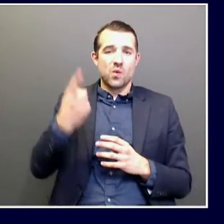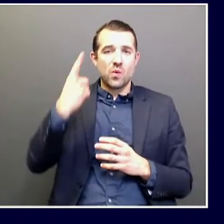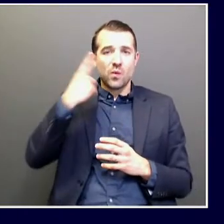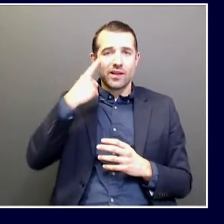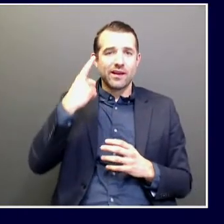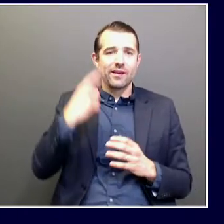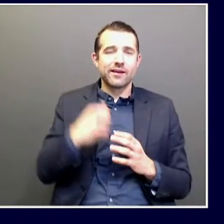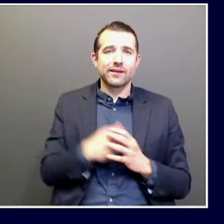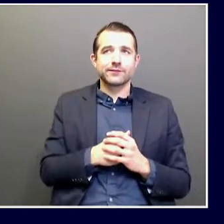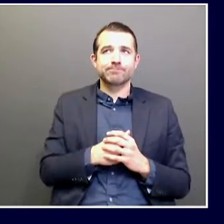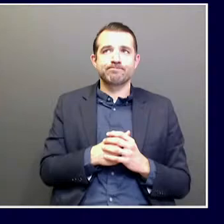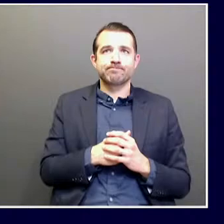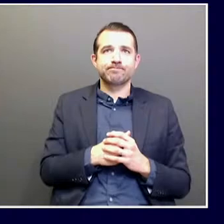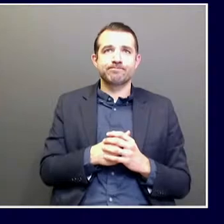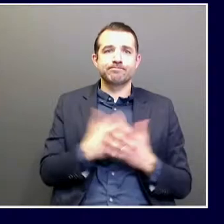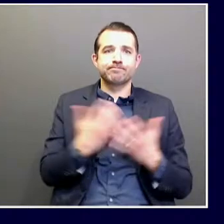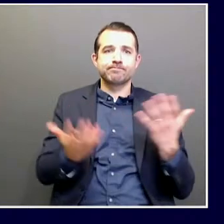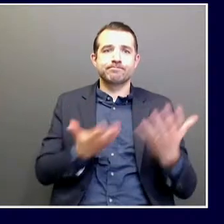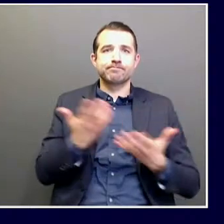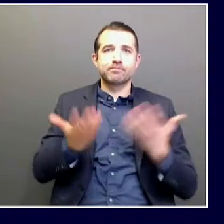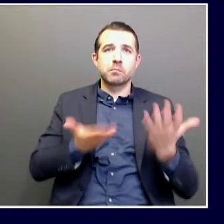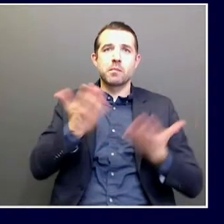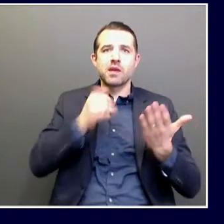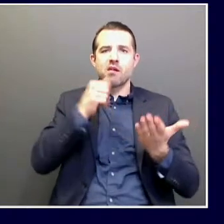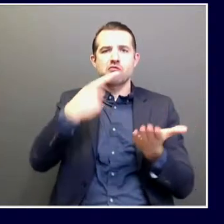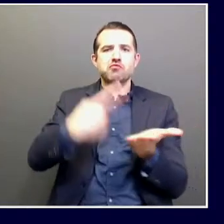about bringing back restrictions, maybe bringing back more of a